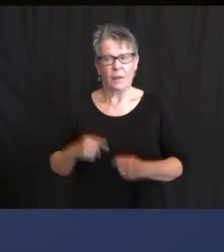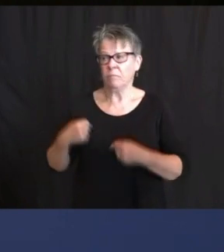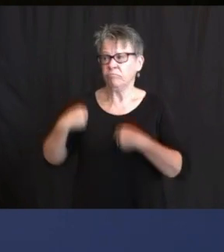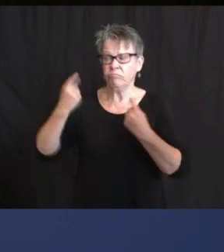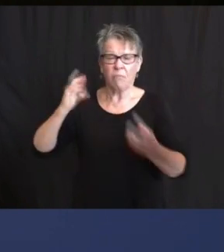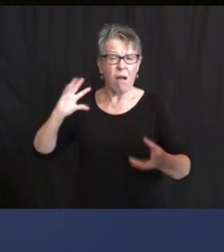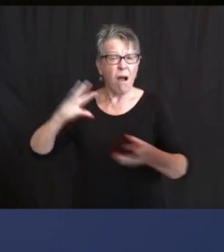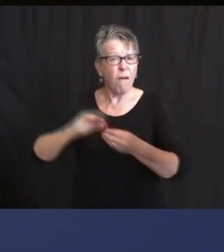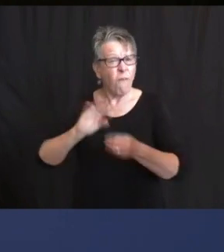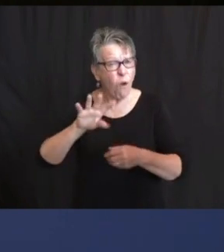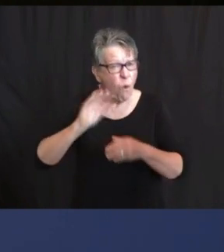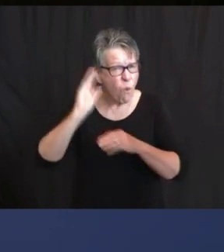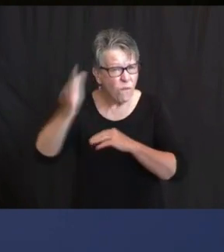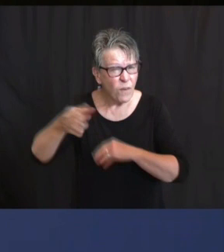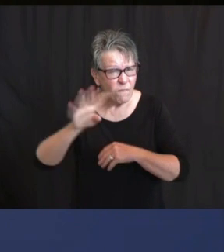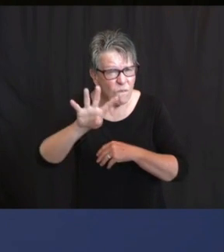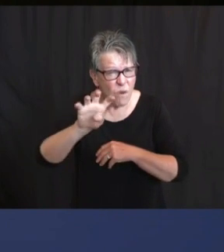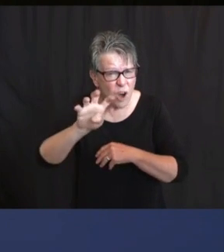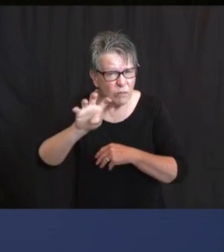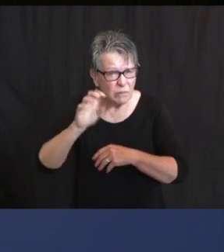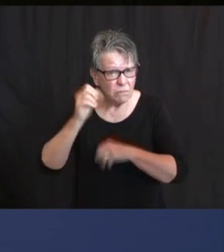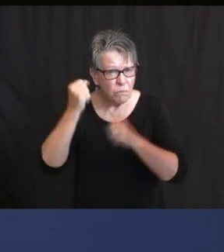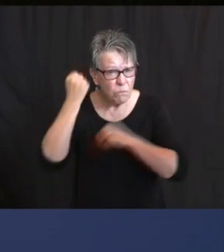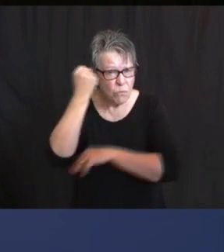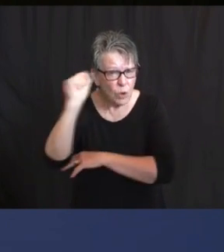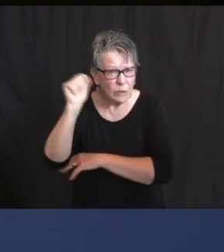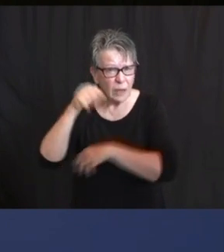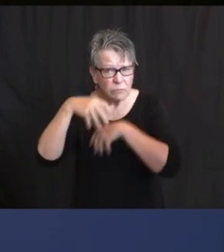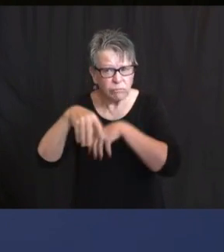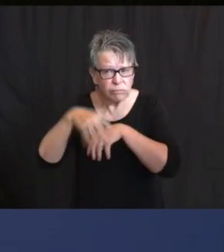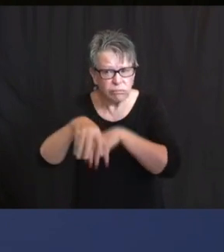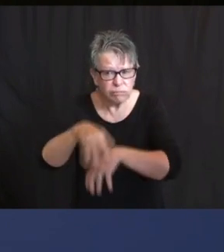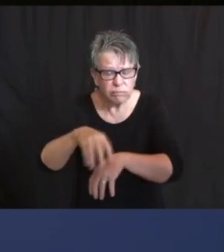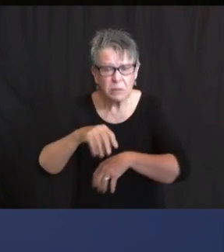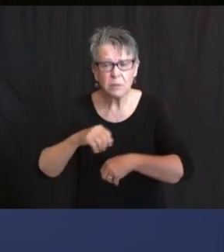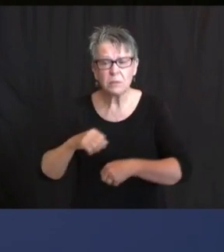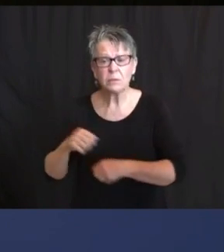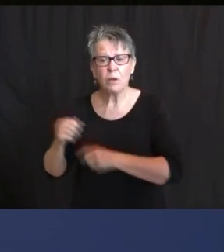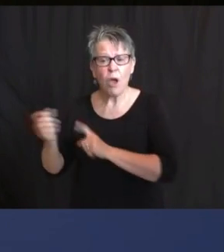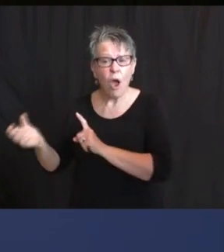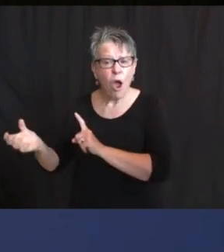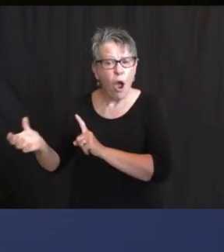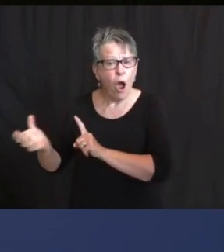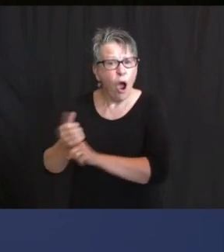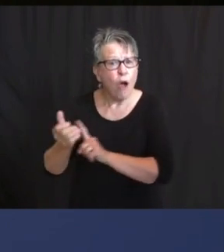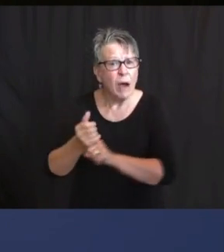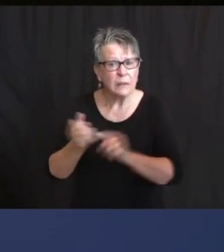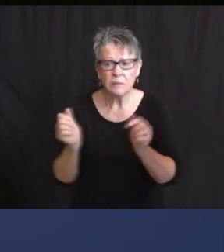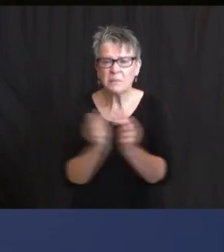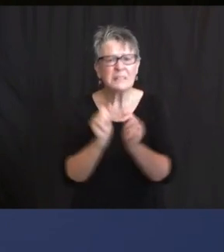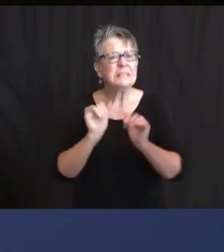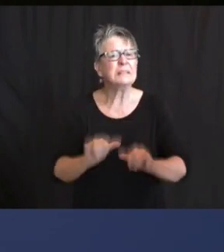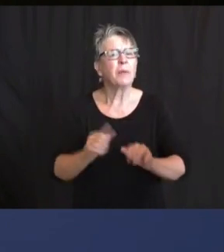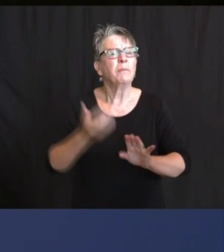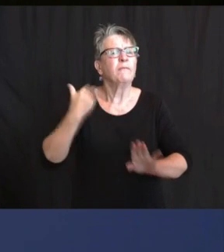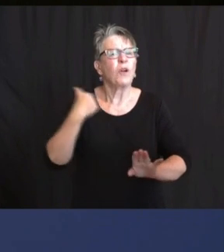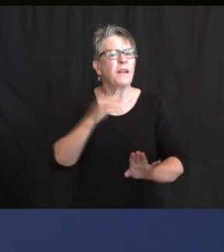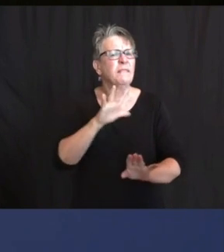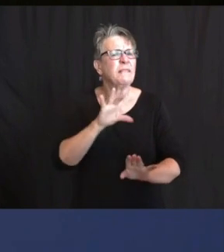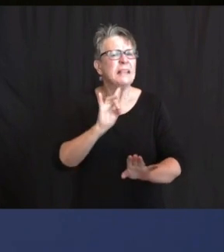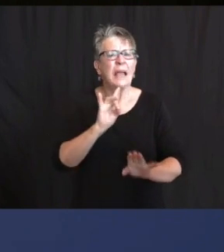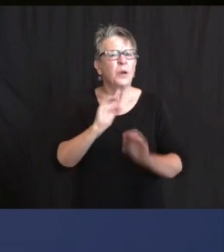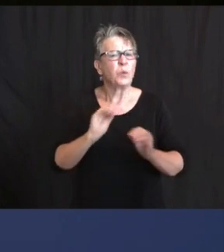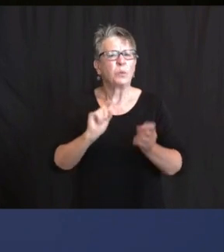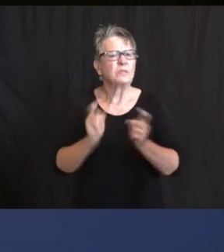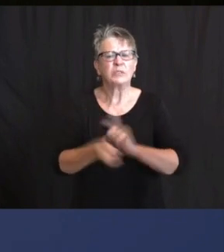number of arrests remains at 58, with thousands and thousands of peaceful protesters. So